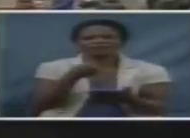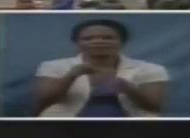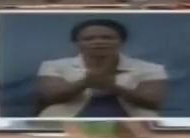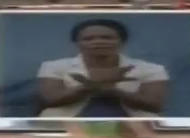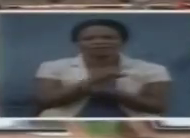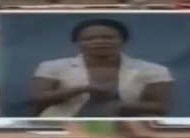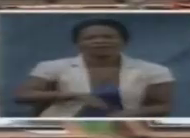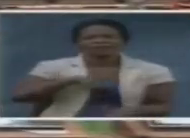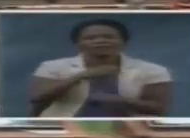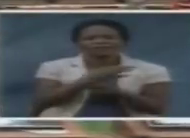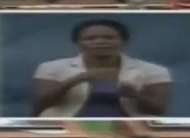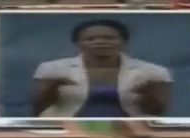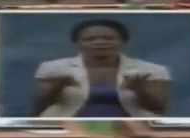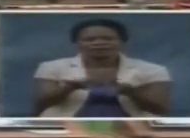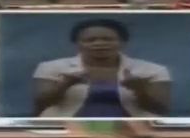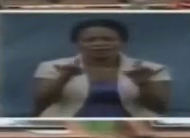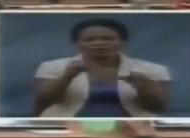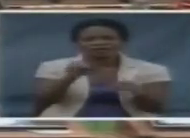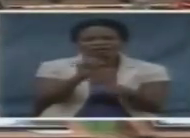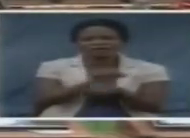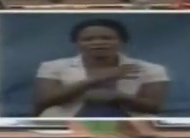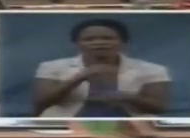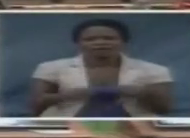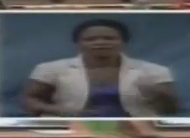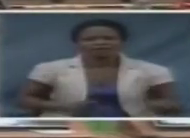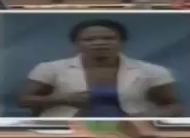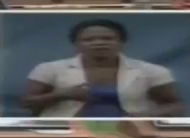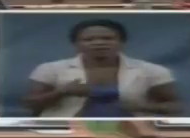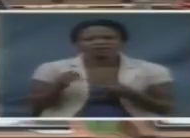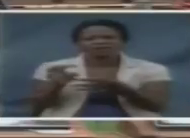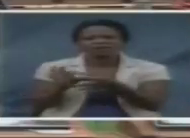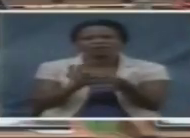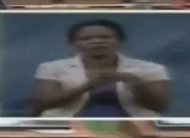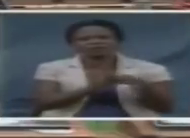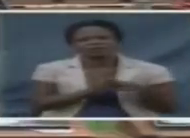Zambia, proud and free, land of work and joy,